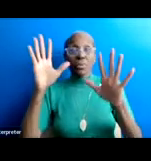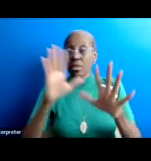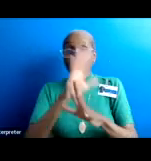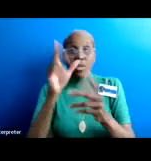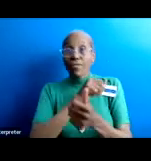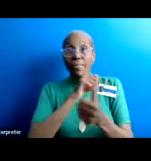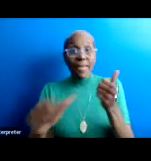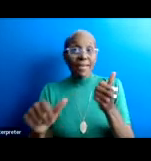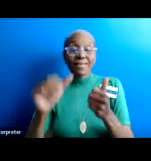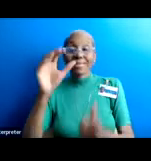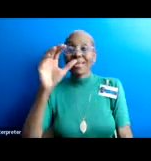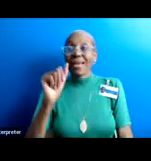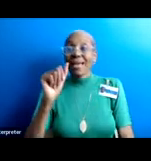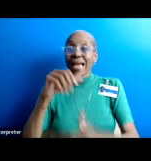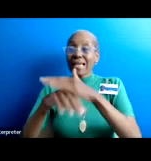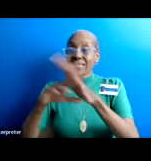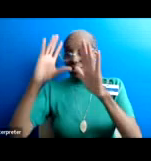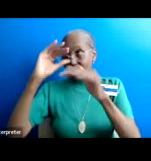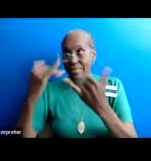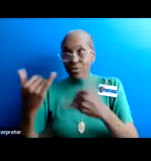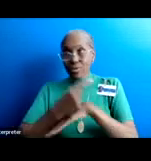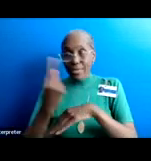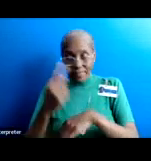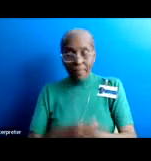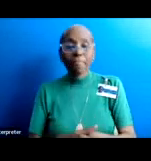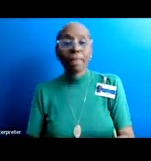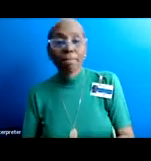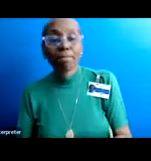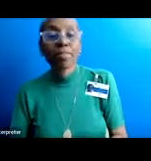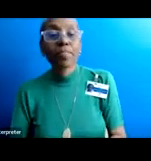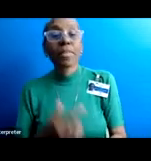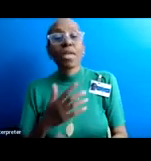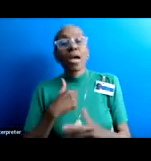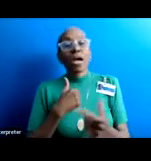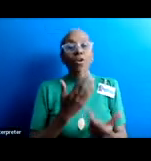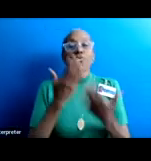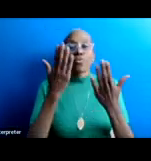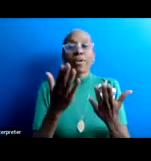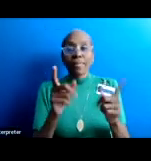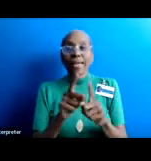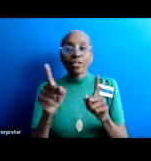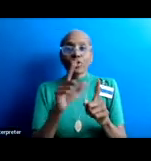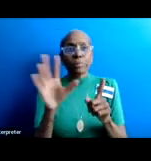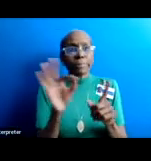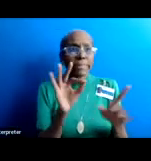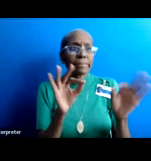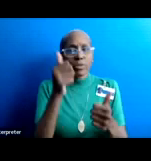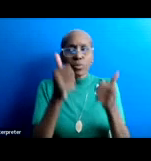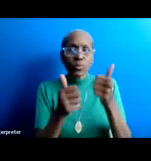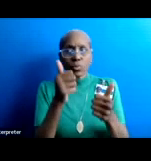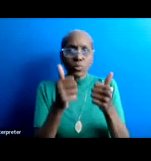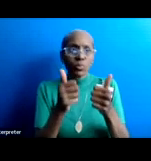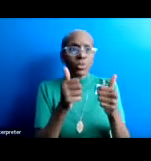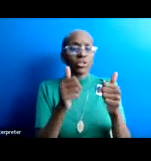passed accessibility expectations today. But I would recommend that as you choose your fonts for